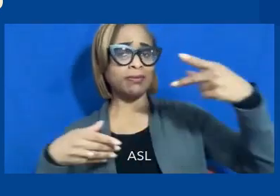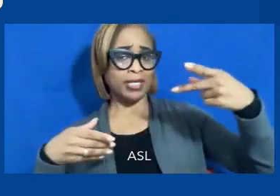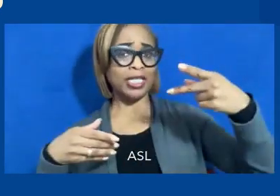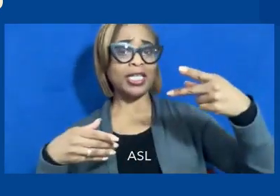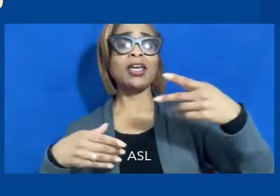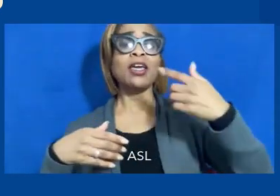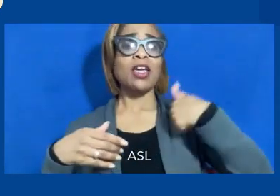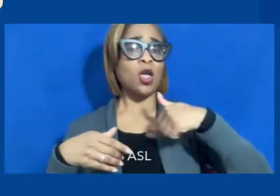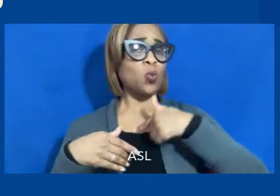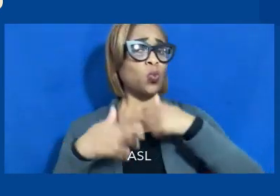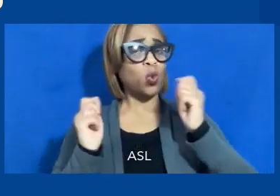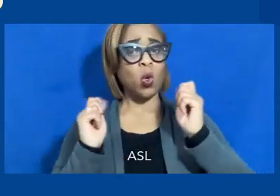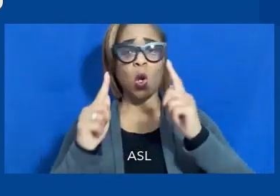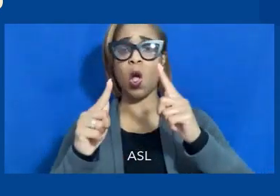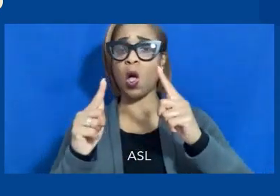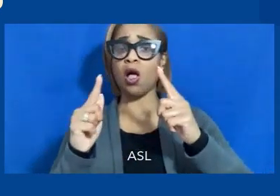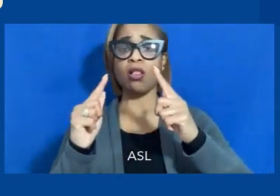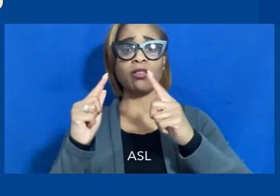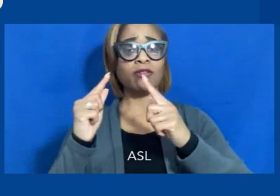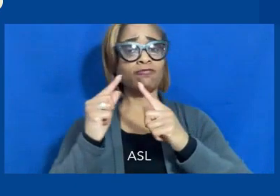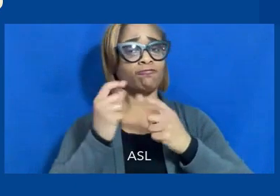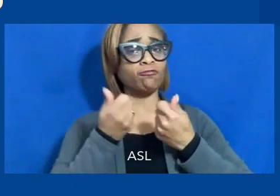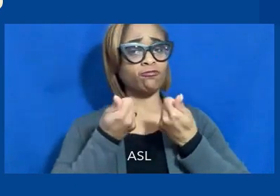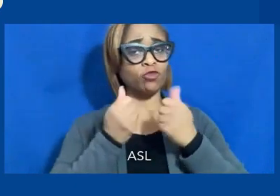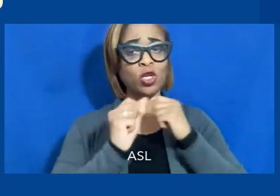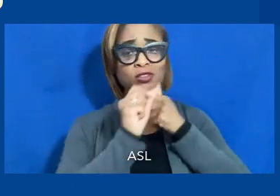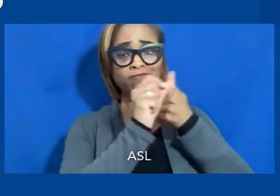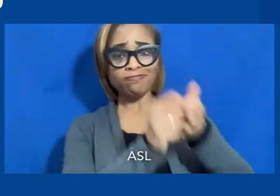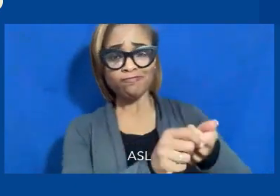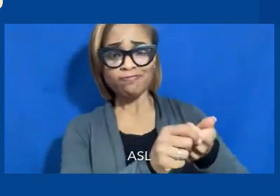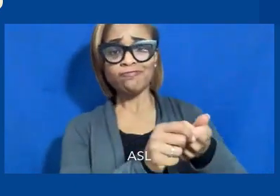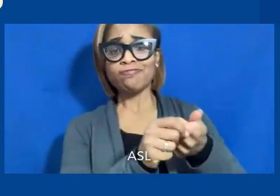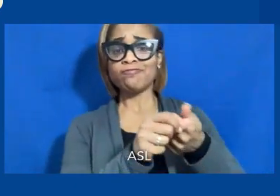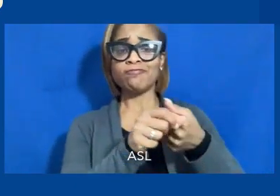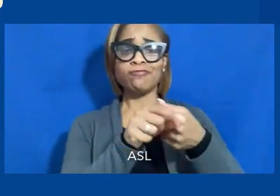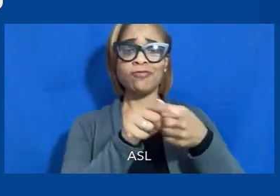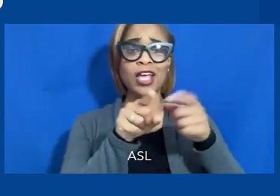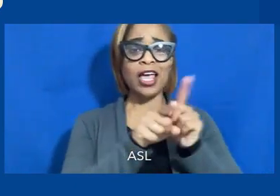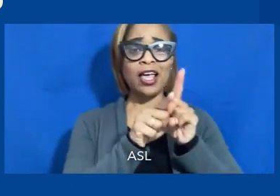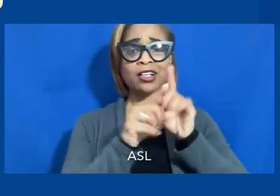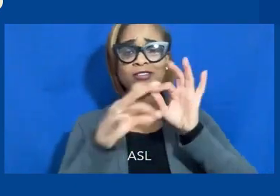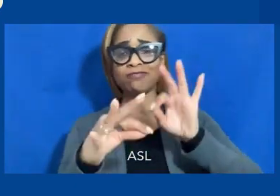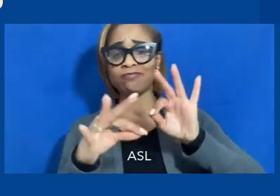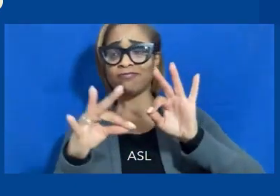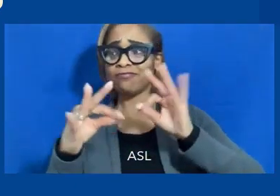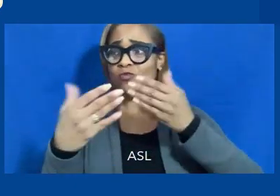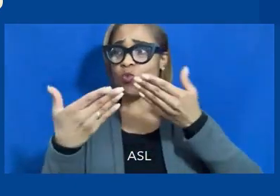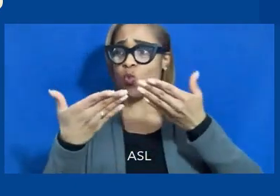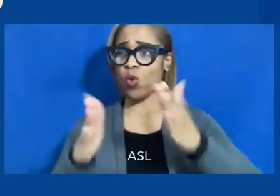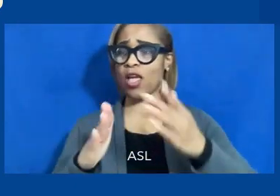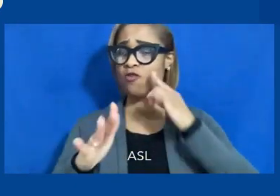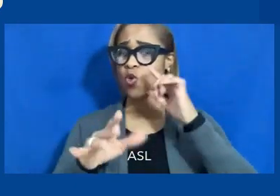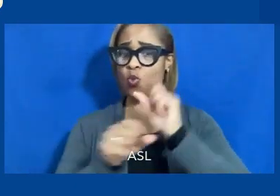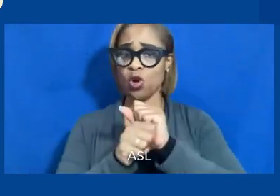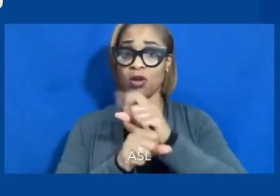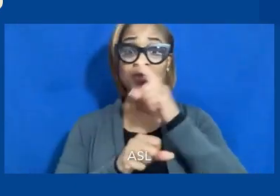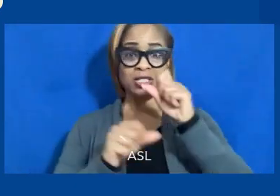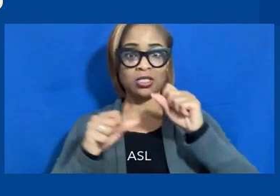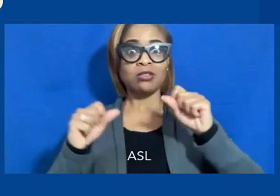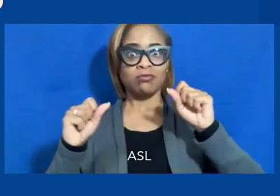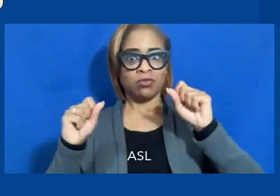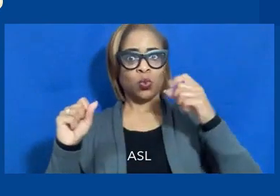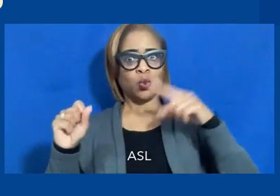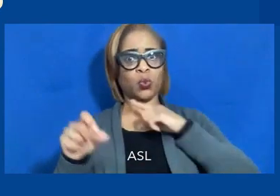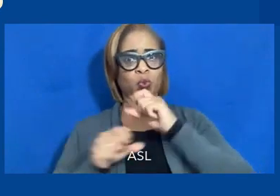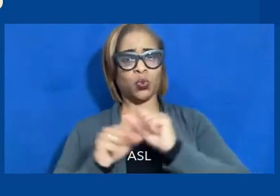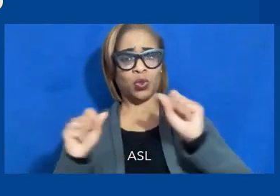are all trying to adhere to these as like an idealized way of working, because it can be very scary before